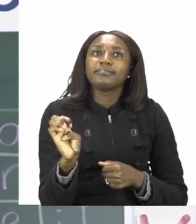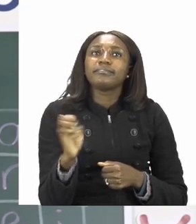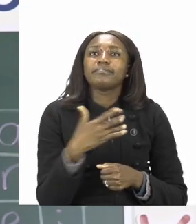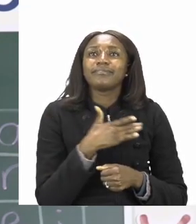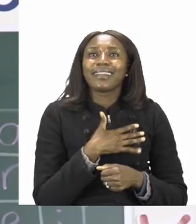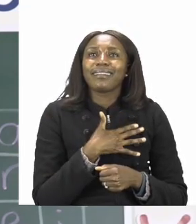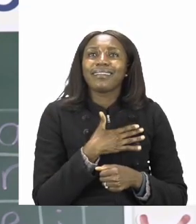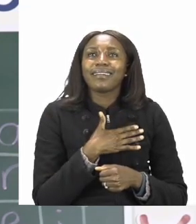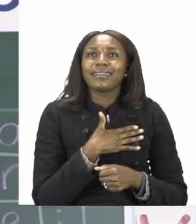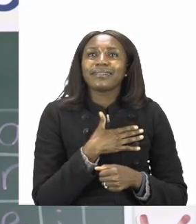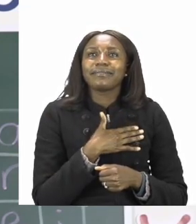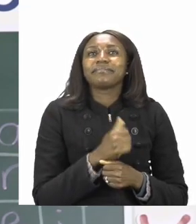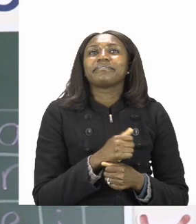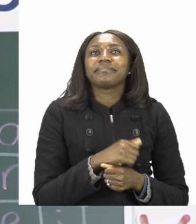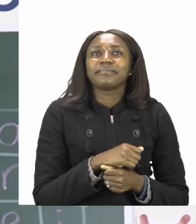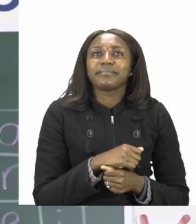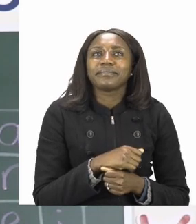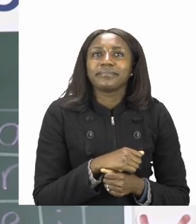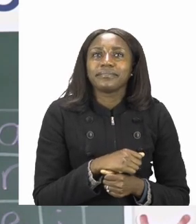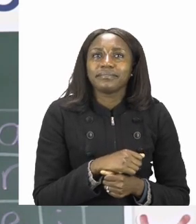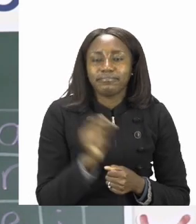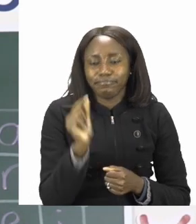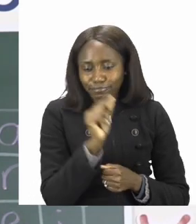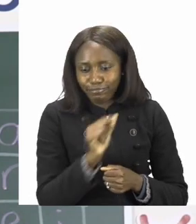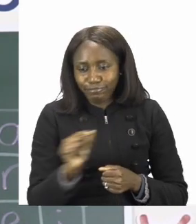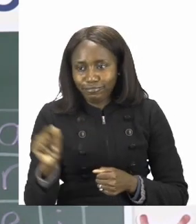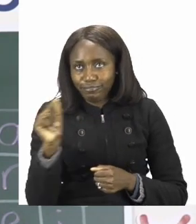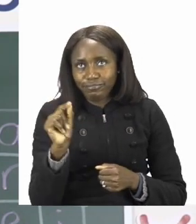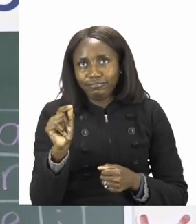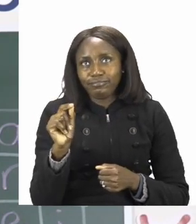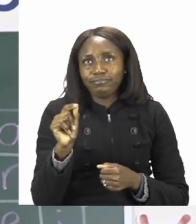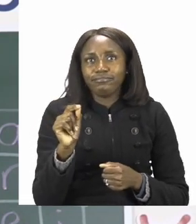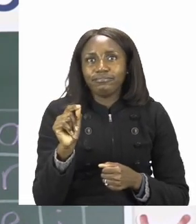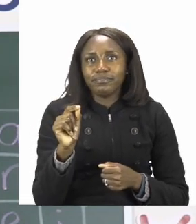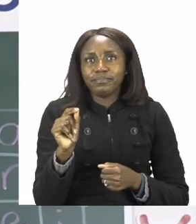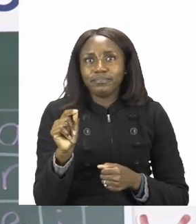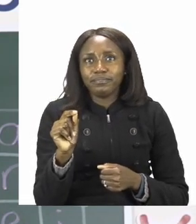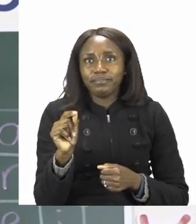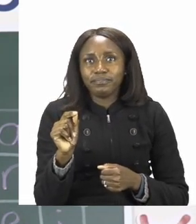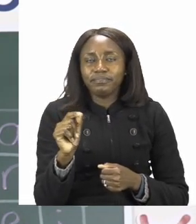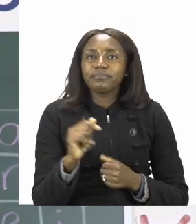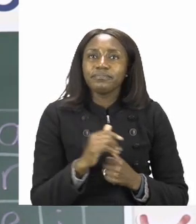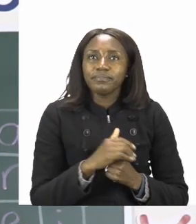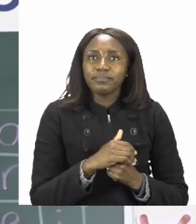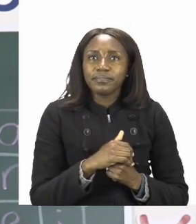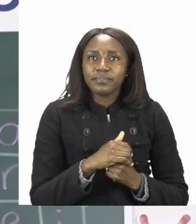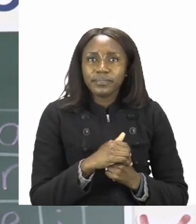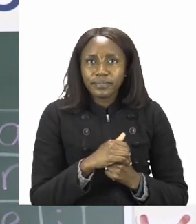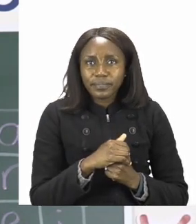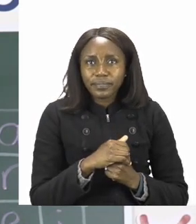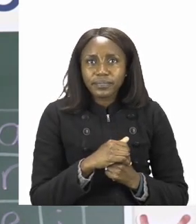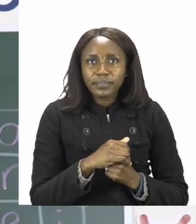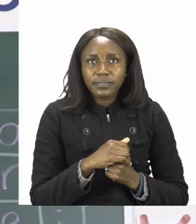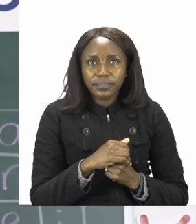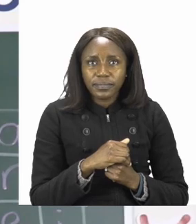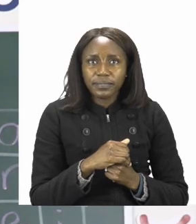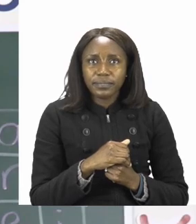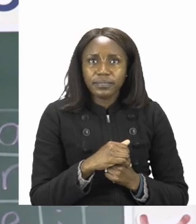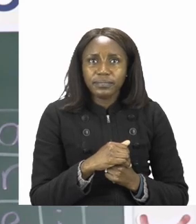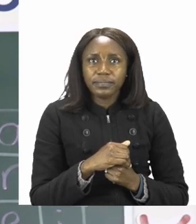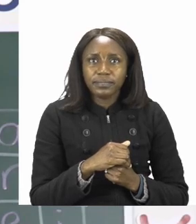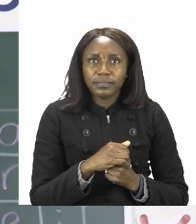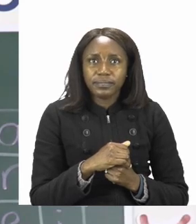word like. Circle your word carefully, making sure you go around all the letters and